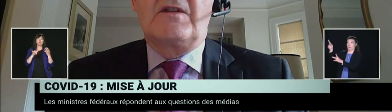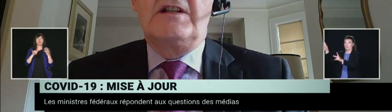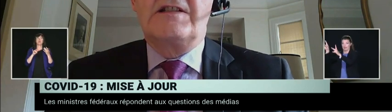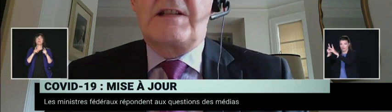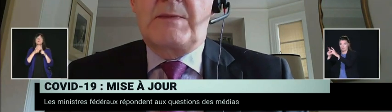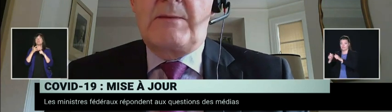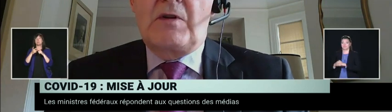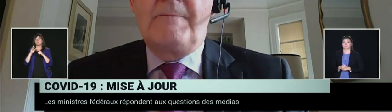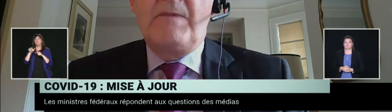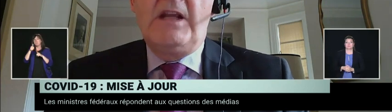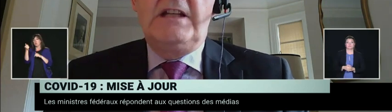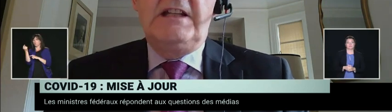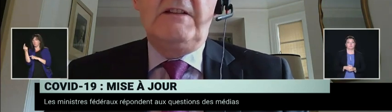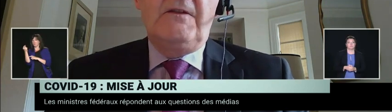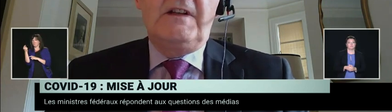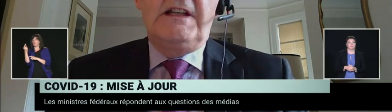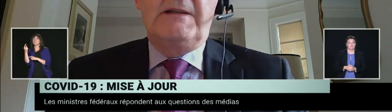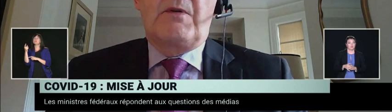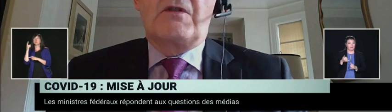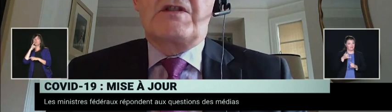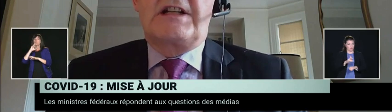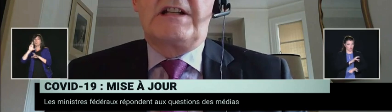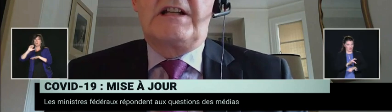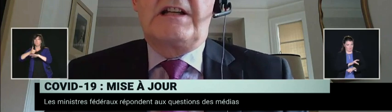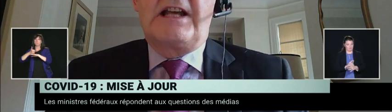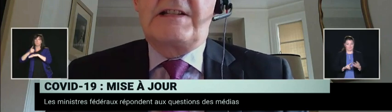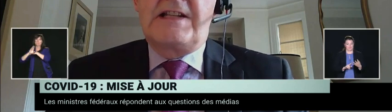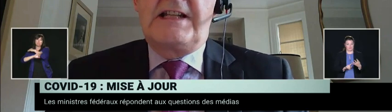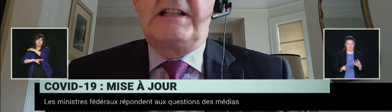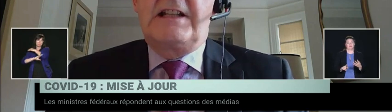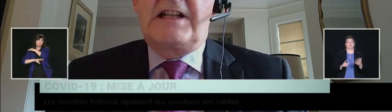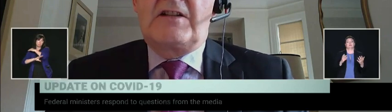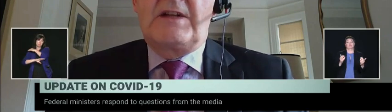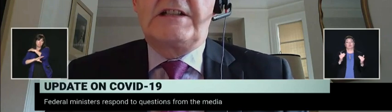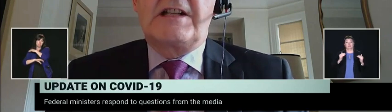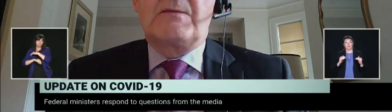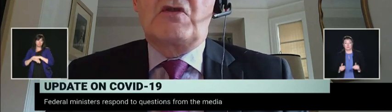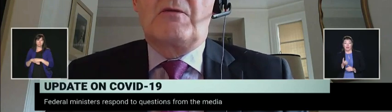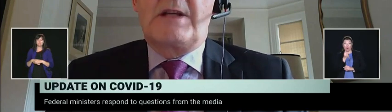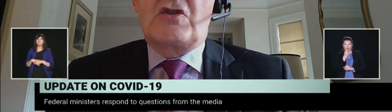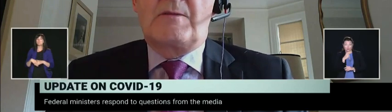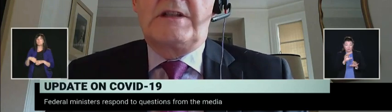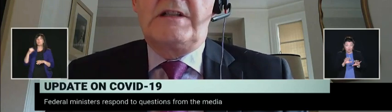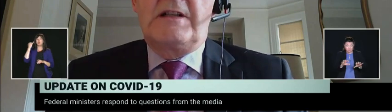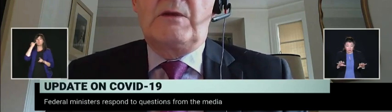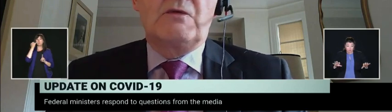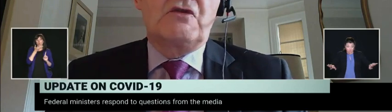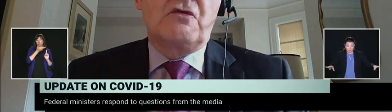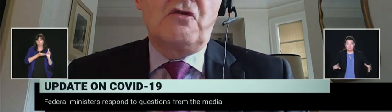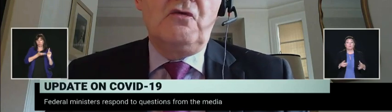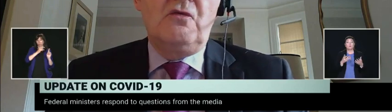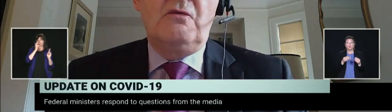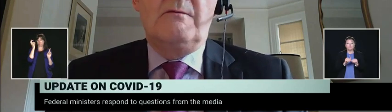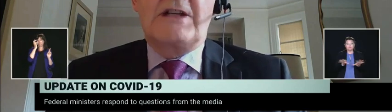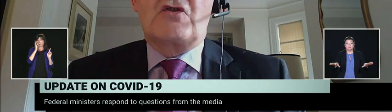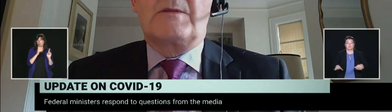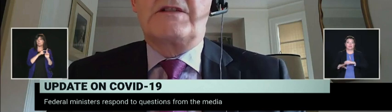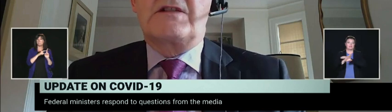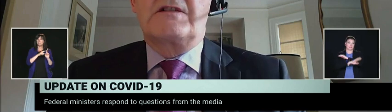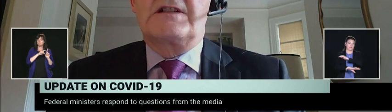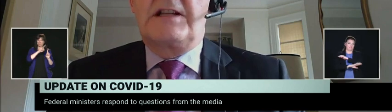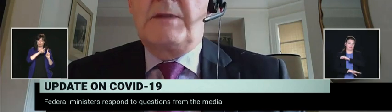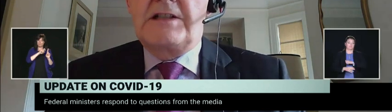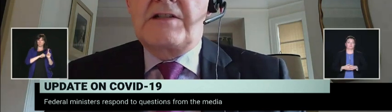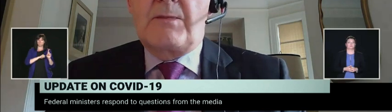end of September. If a person has an elevated temperature measurement, and we would do two